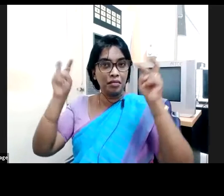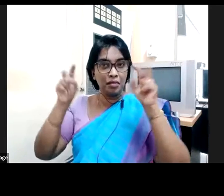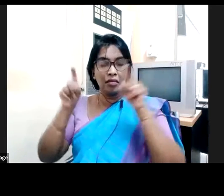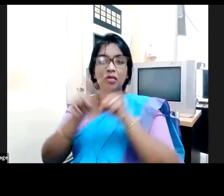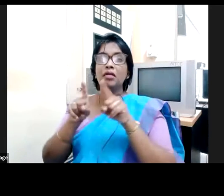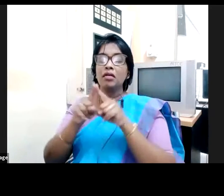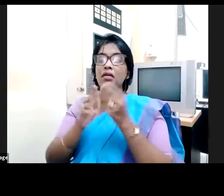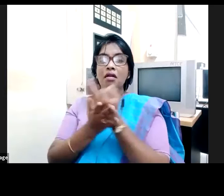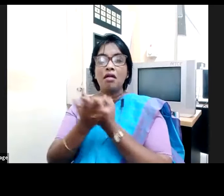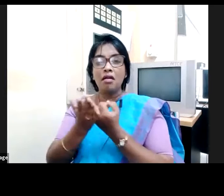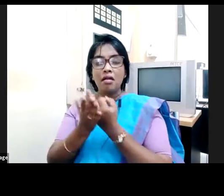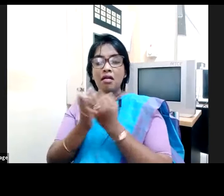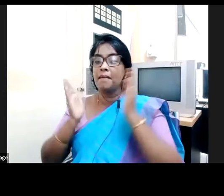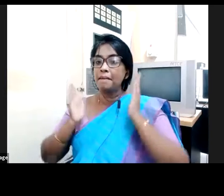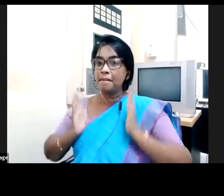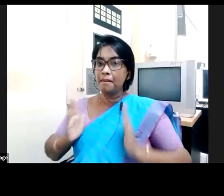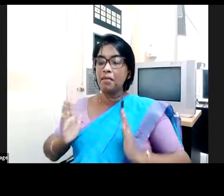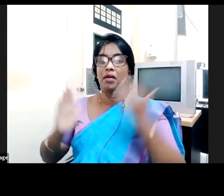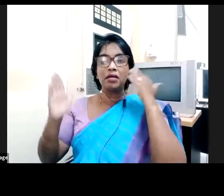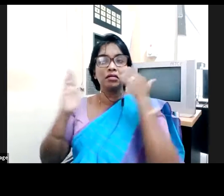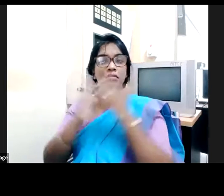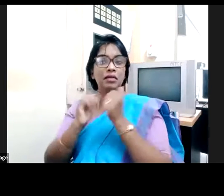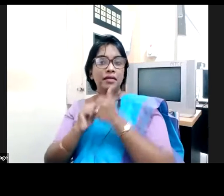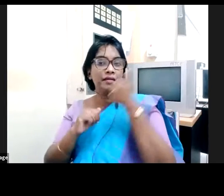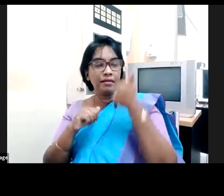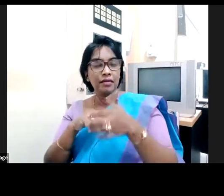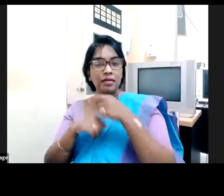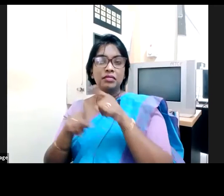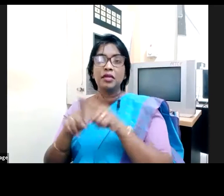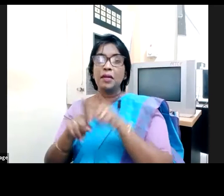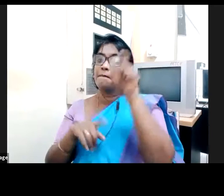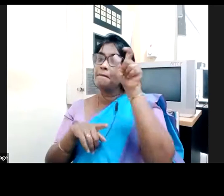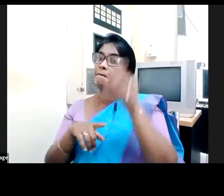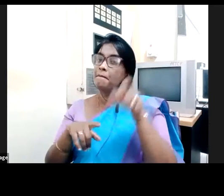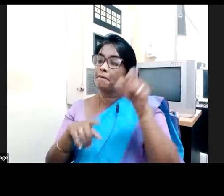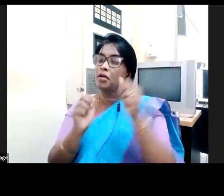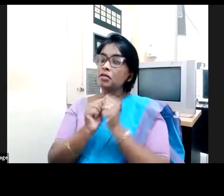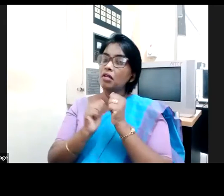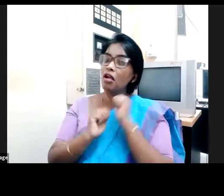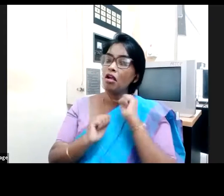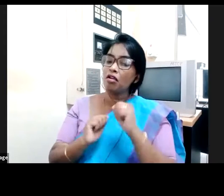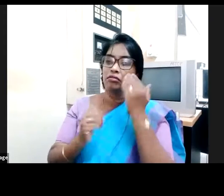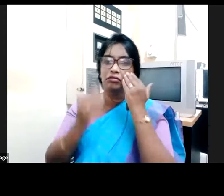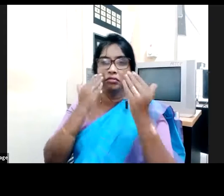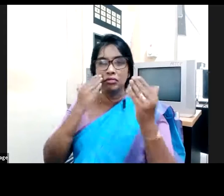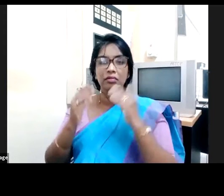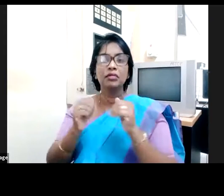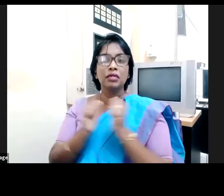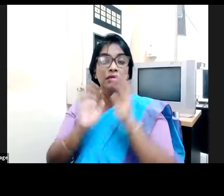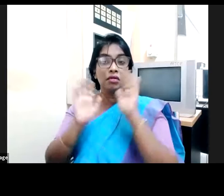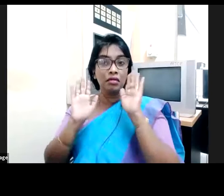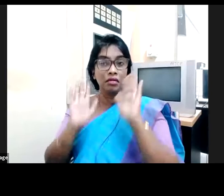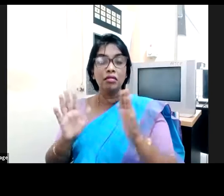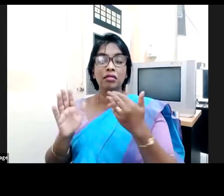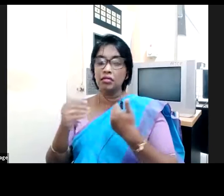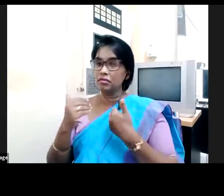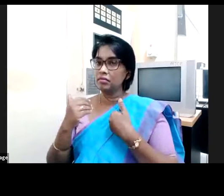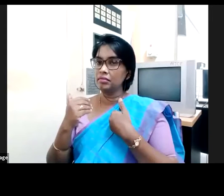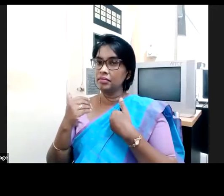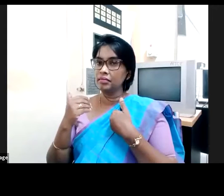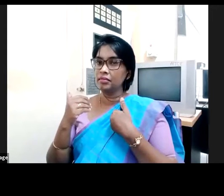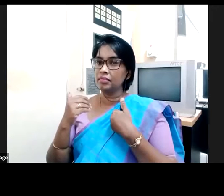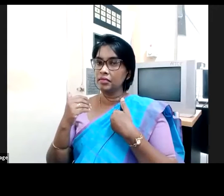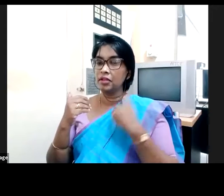the persons and the character of a person, but we seriously lack this STEM skill component. And this